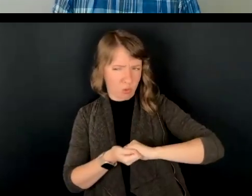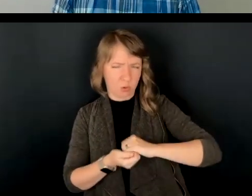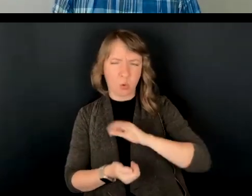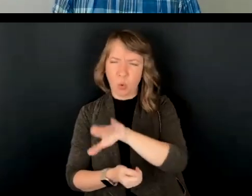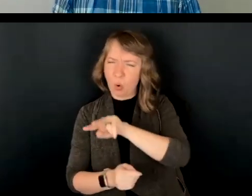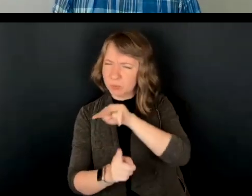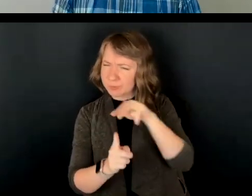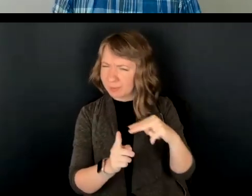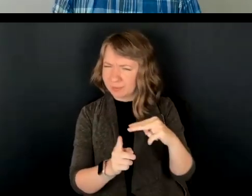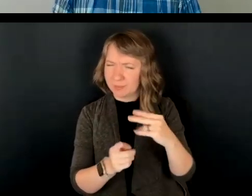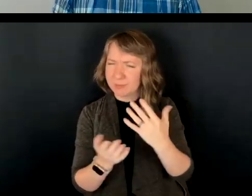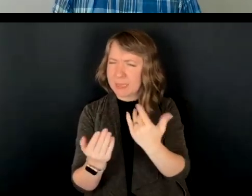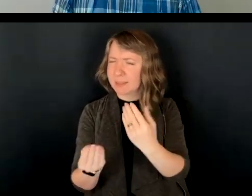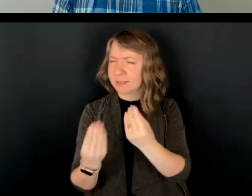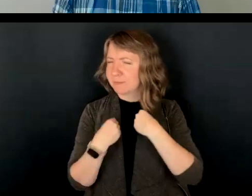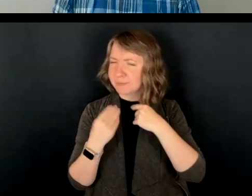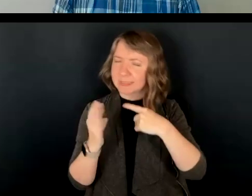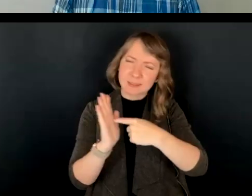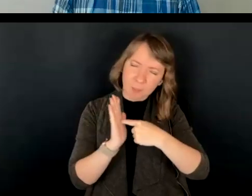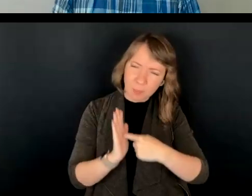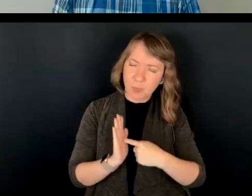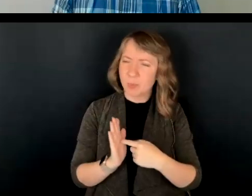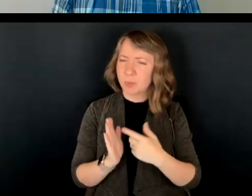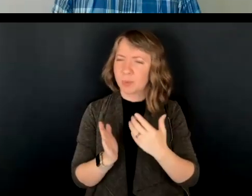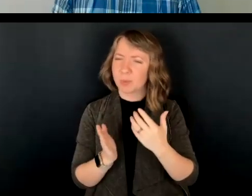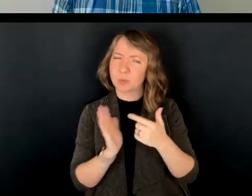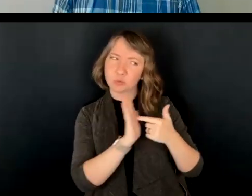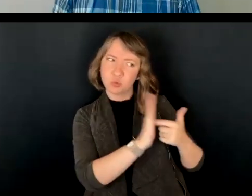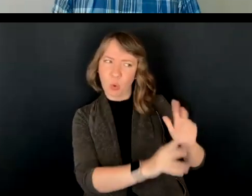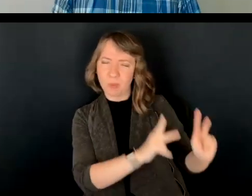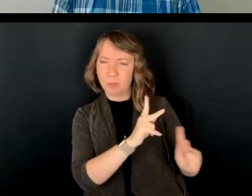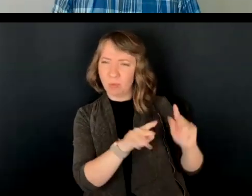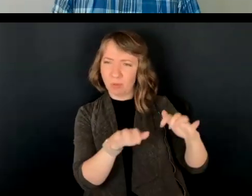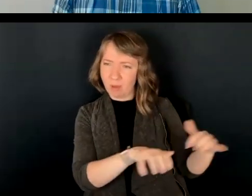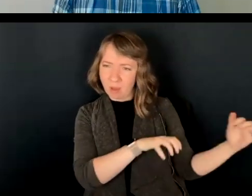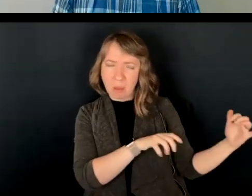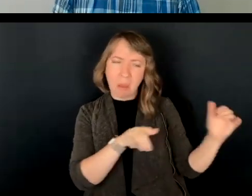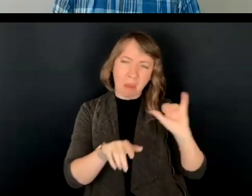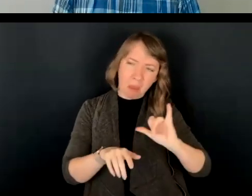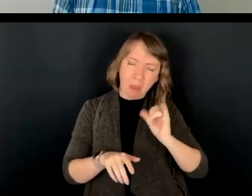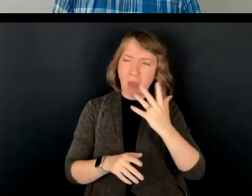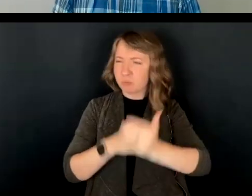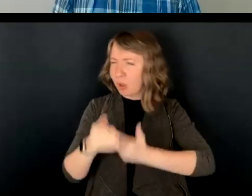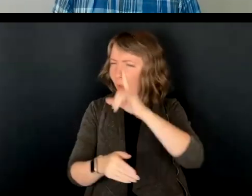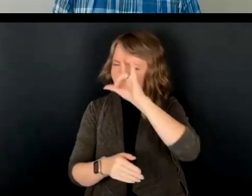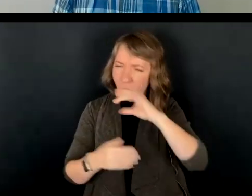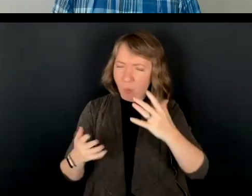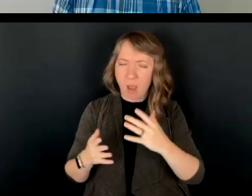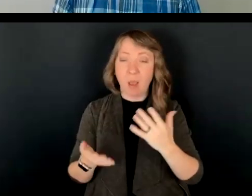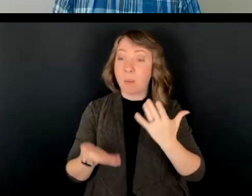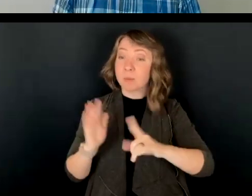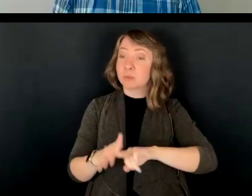through an example that will kind of show folks what the process looks like. So Eitan, maybe